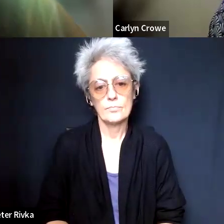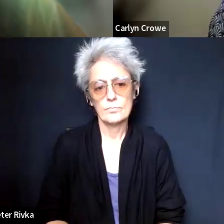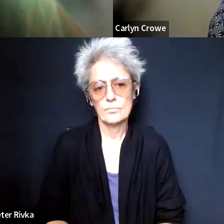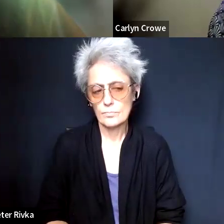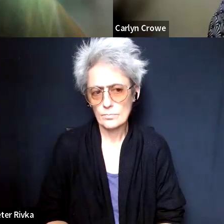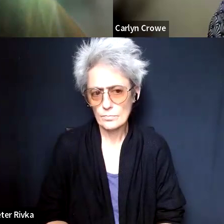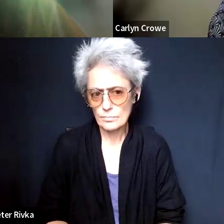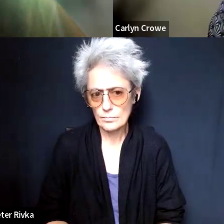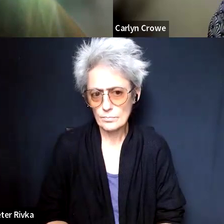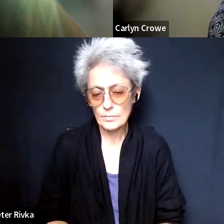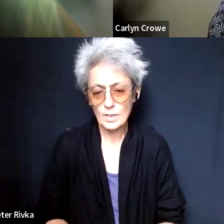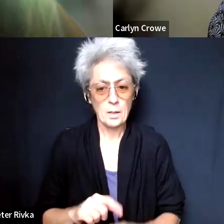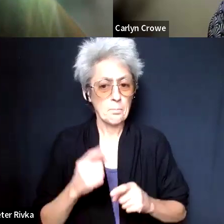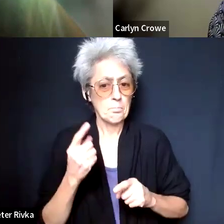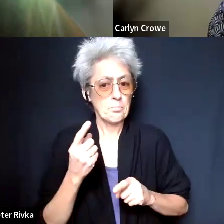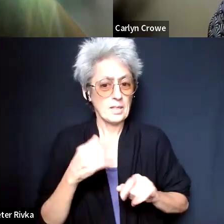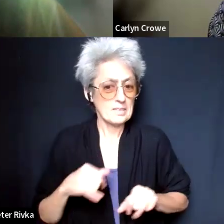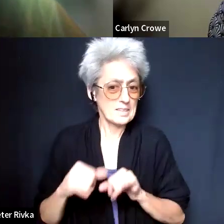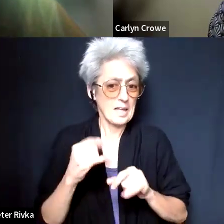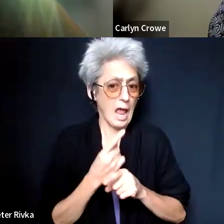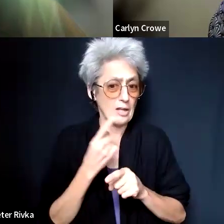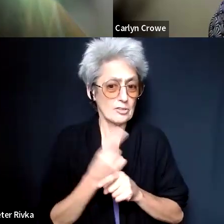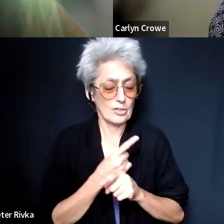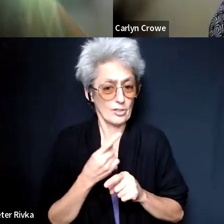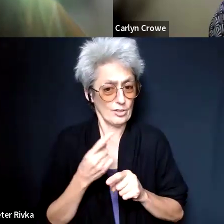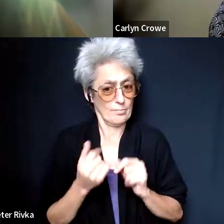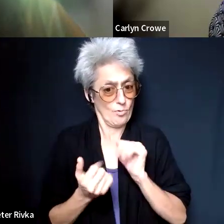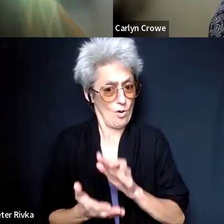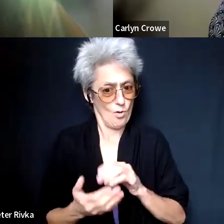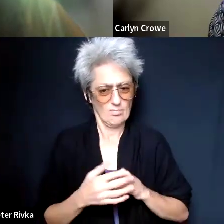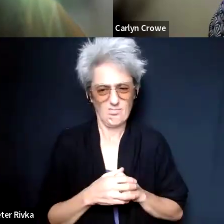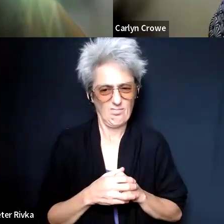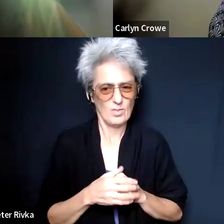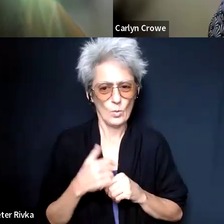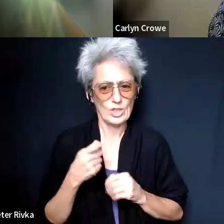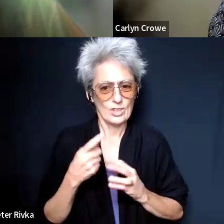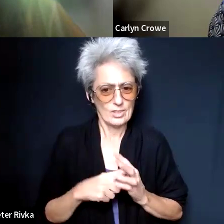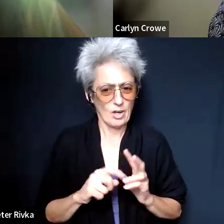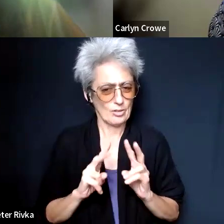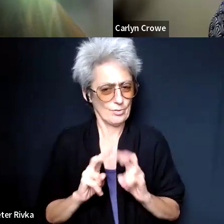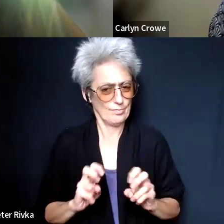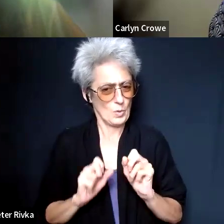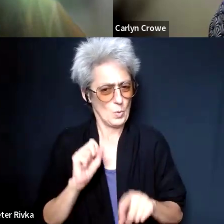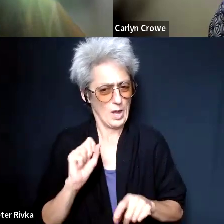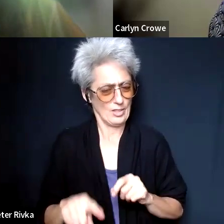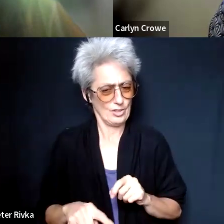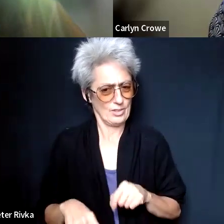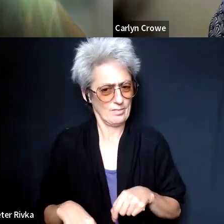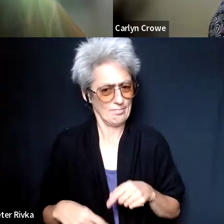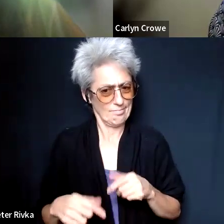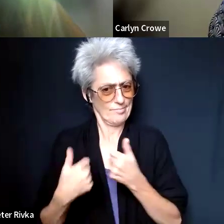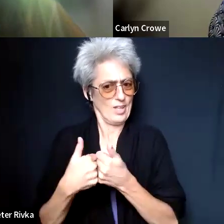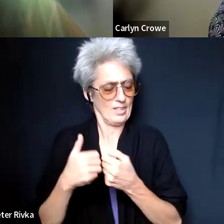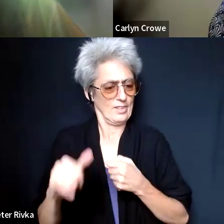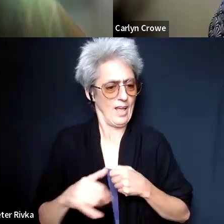standard operating, I think we should start questioning that and link it to the